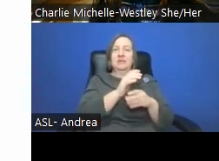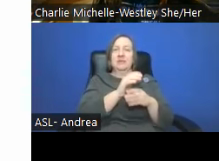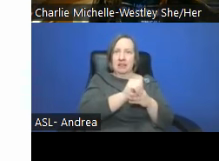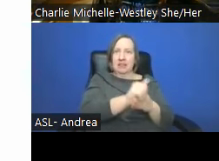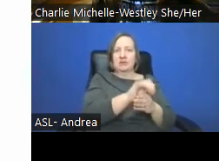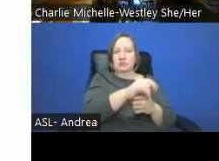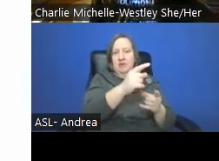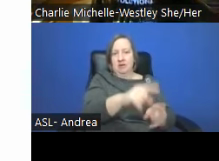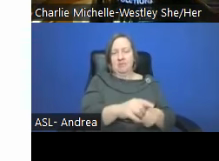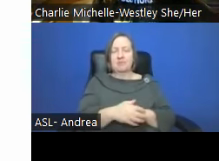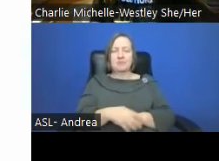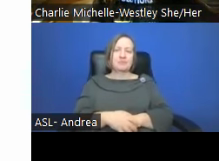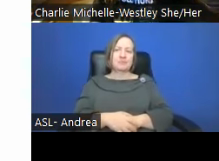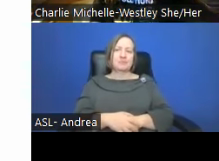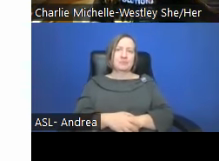incident.